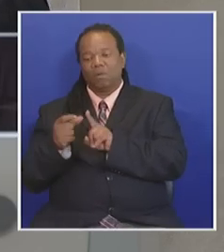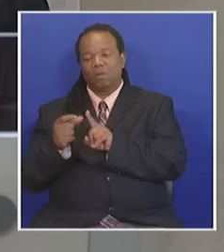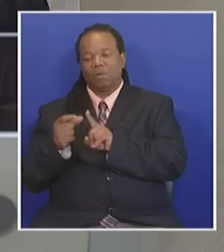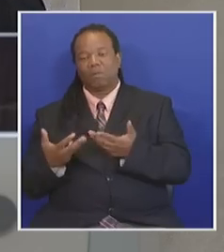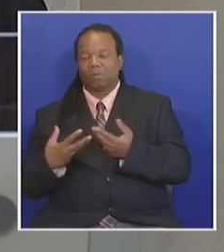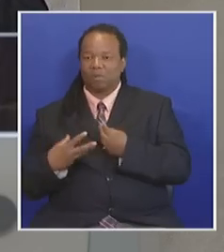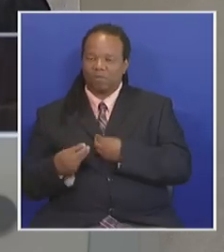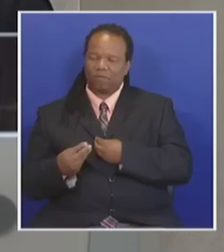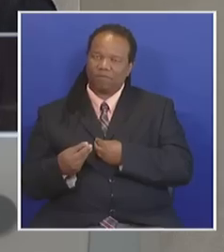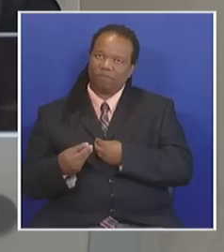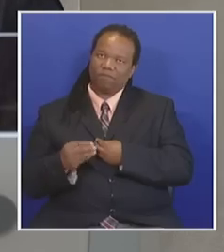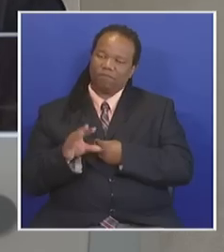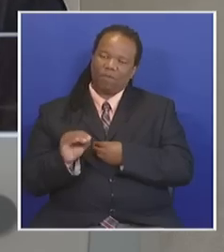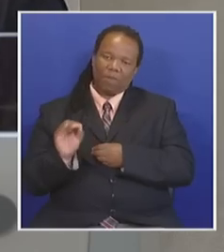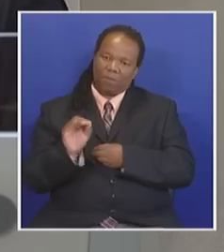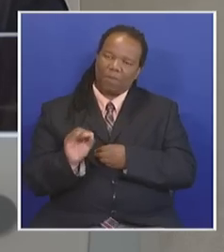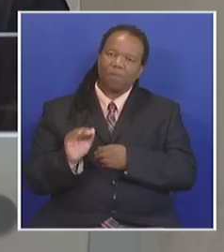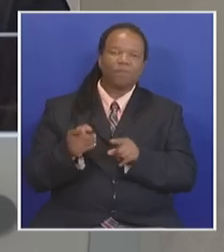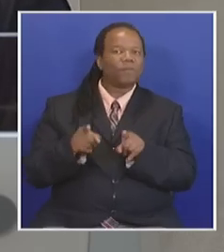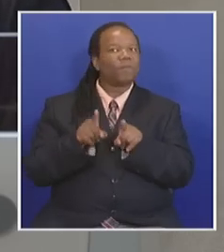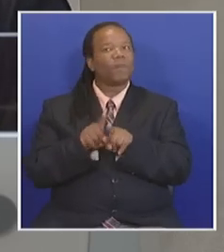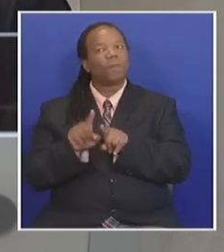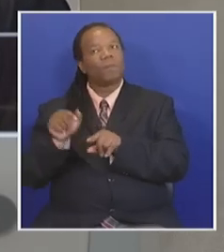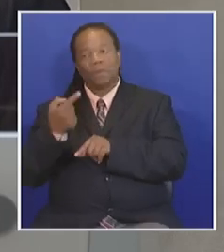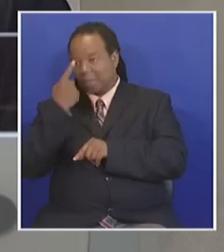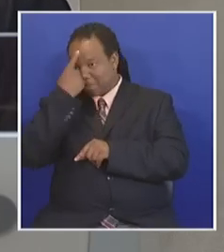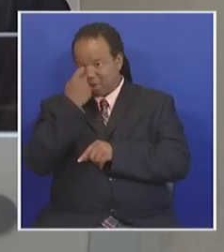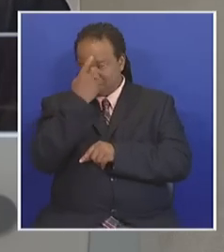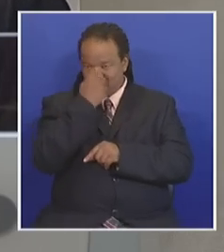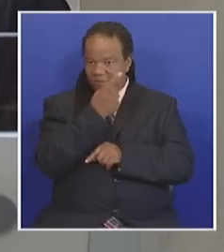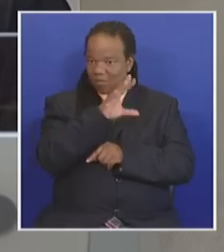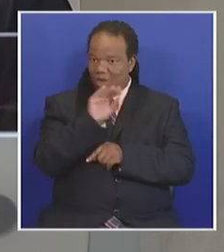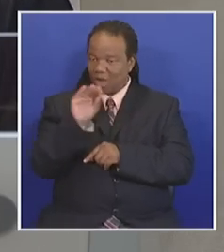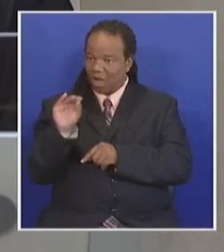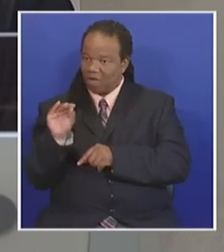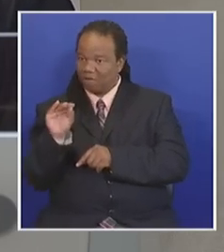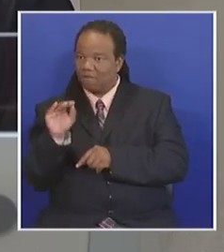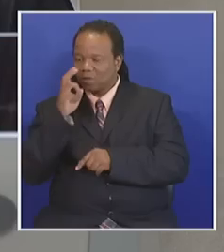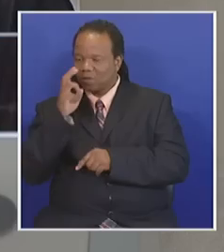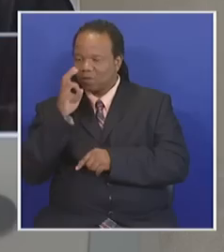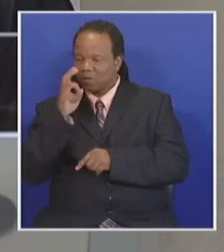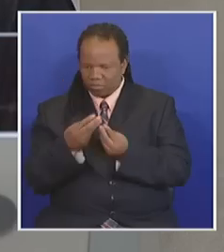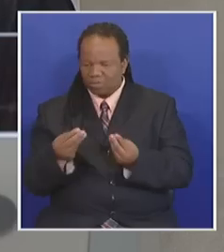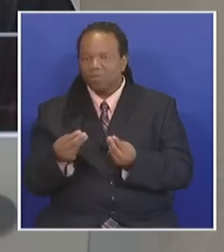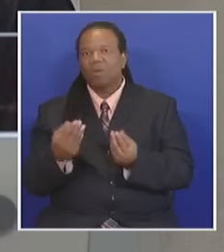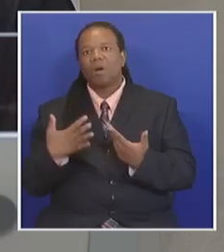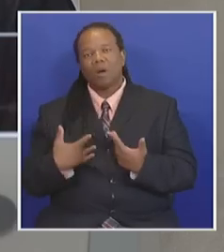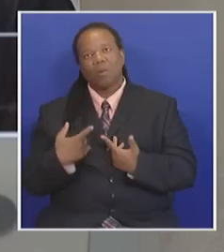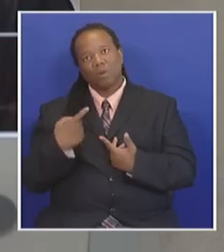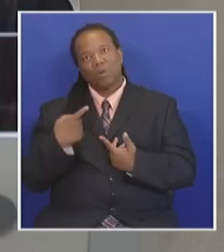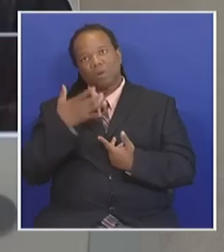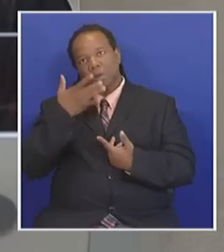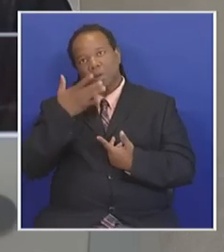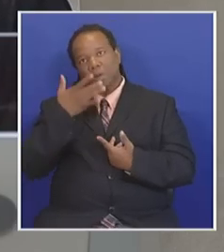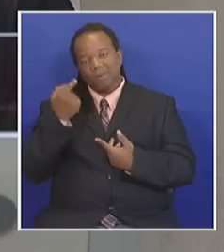society. We need to challenge our own beliefs and perspectives on racism and prejudice. I would dare to say that the majority of white